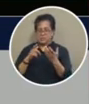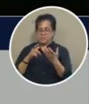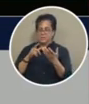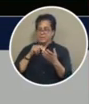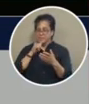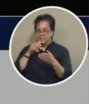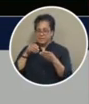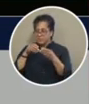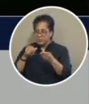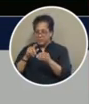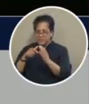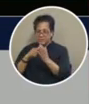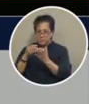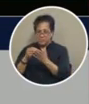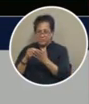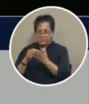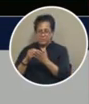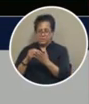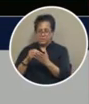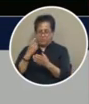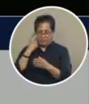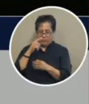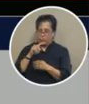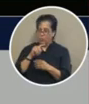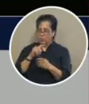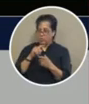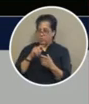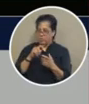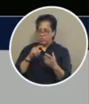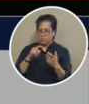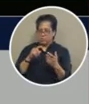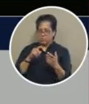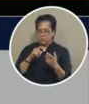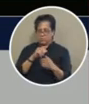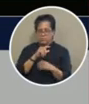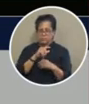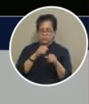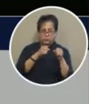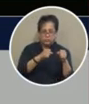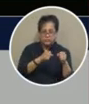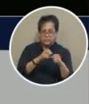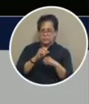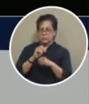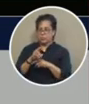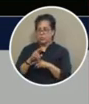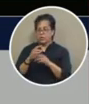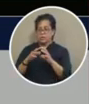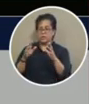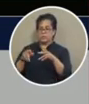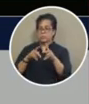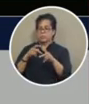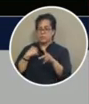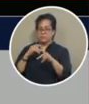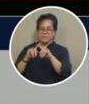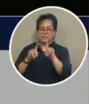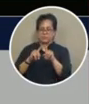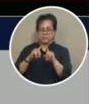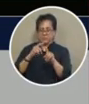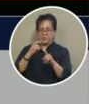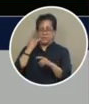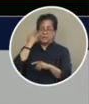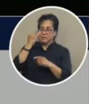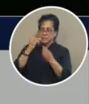not spend this money that for whether it's quality of life or streets and a lot of people have a lot of different thoughts on